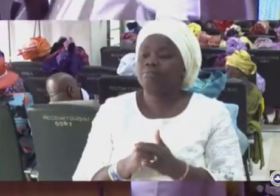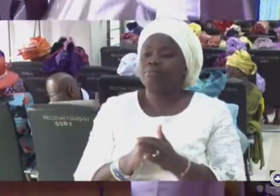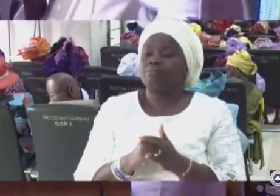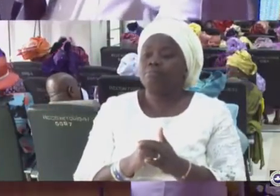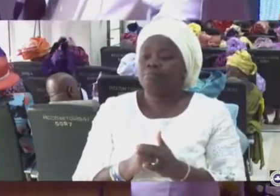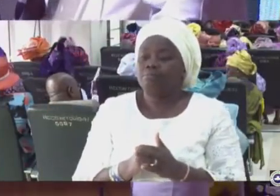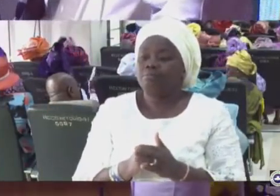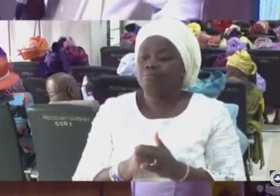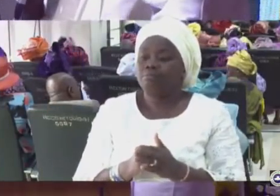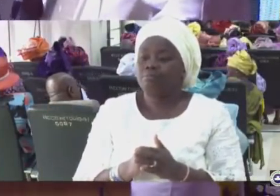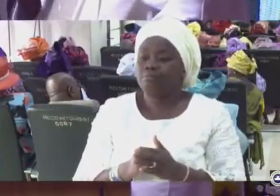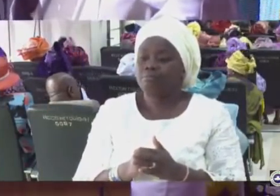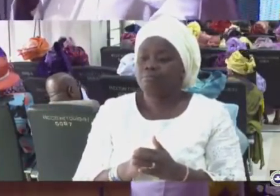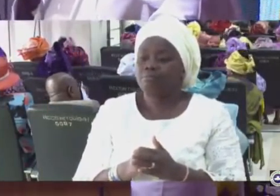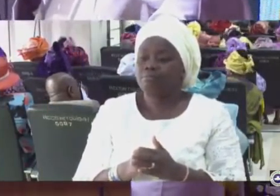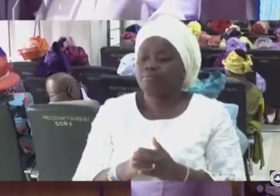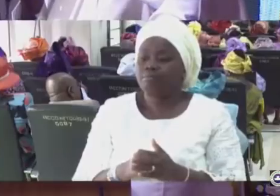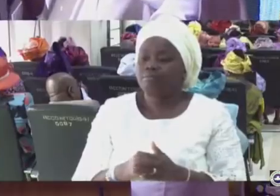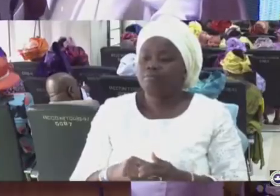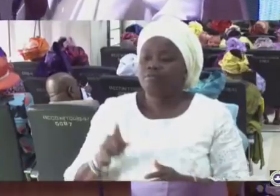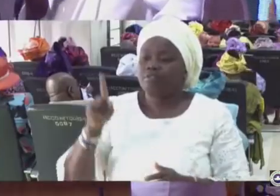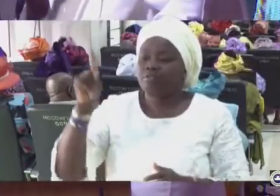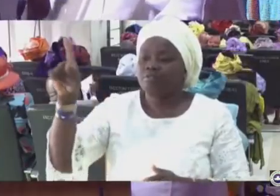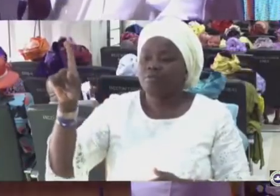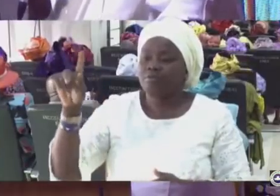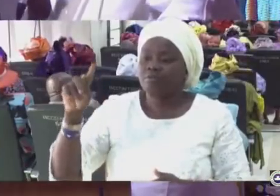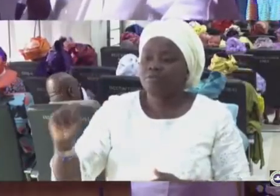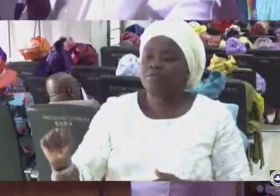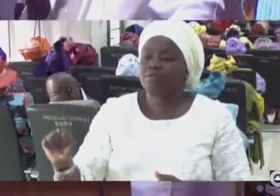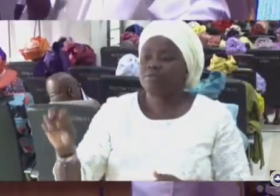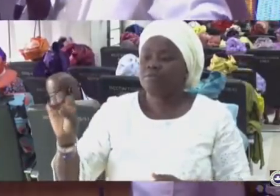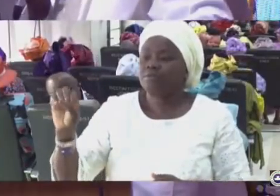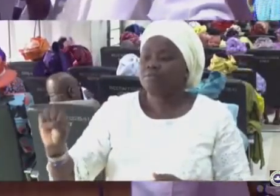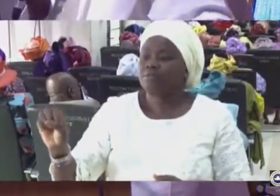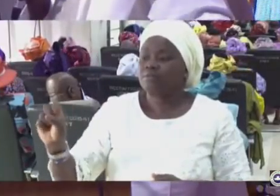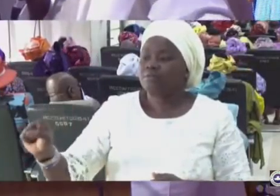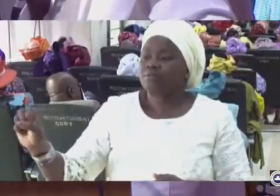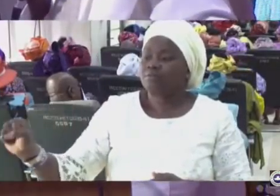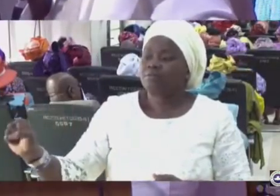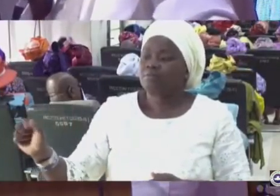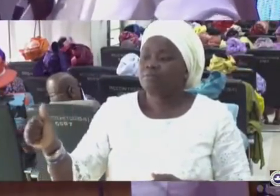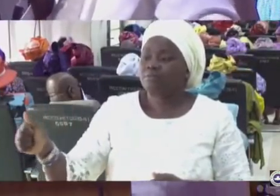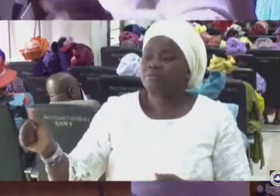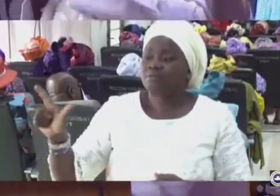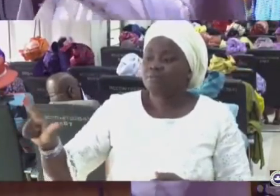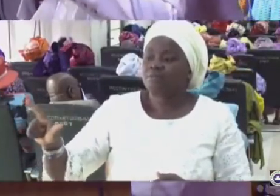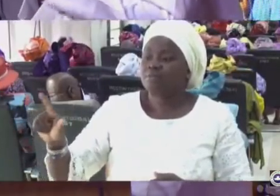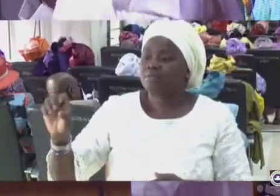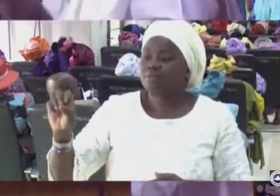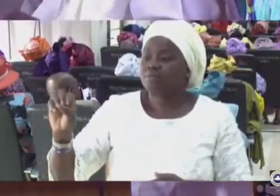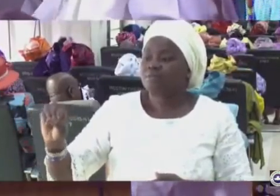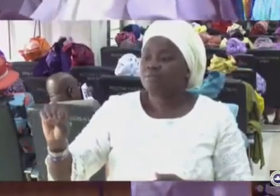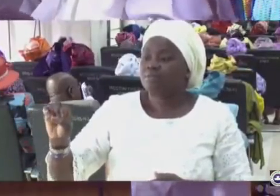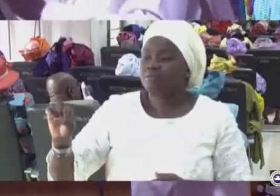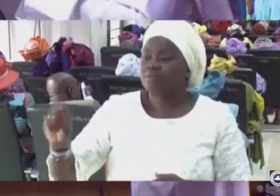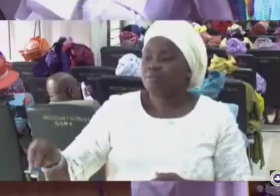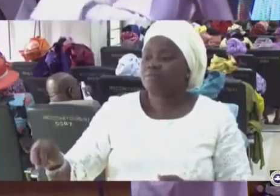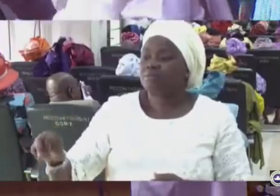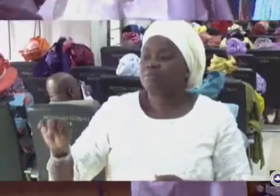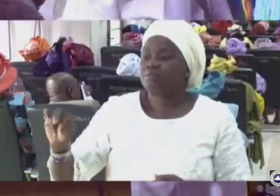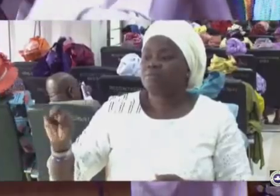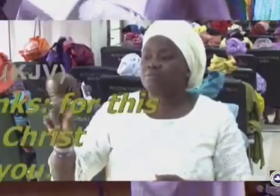In 1 Thessalonians chapter 5, verse 18, 1 Thessalonians 5, 18, he says,